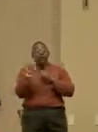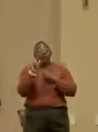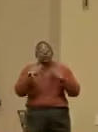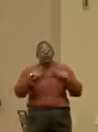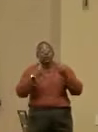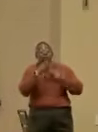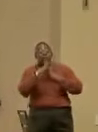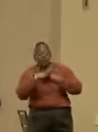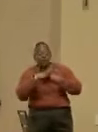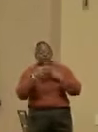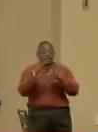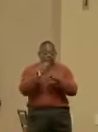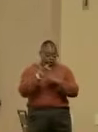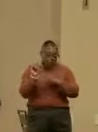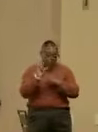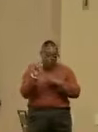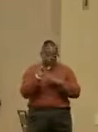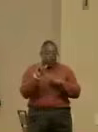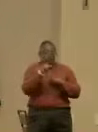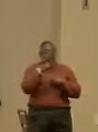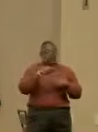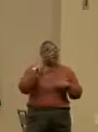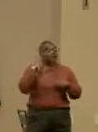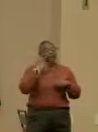get that too. You're just at more high risk with lupus.